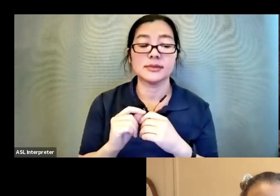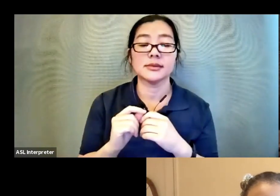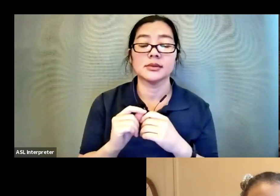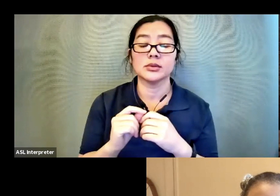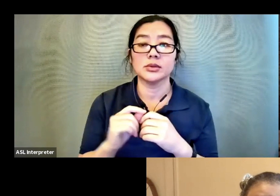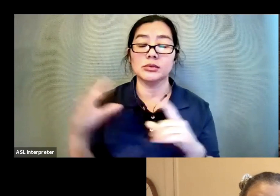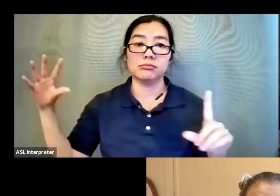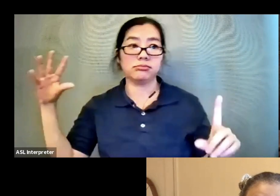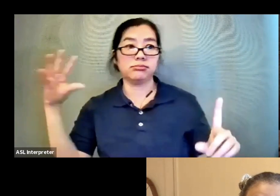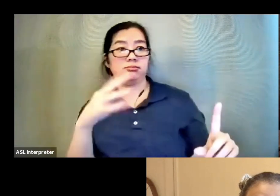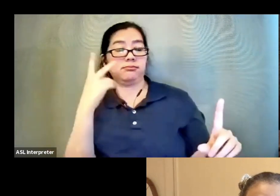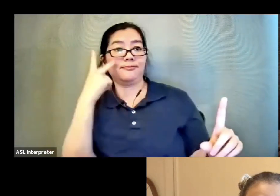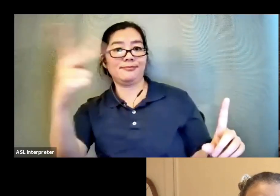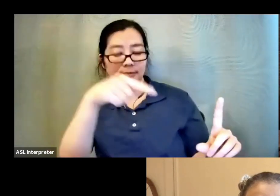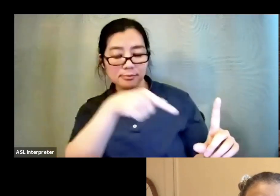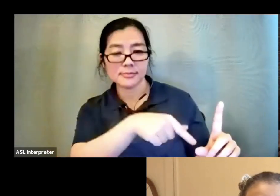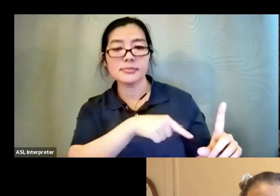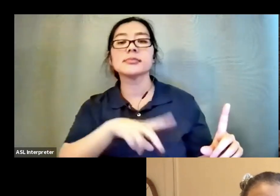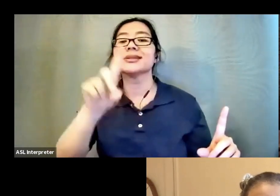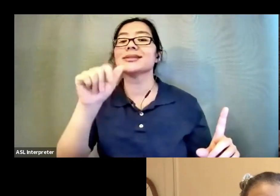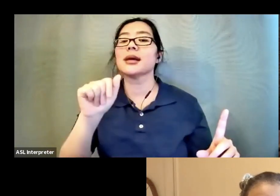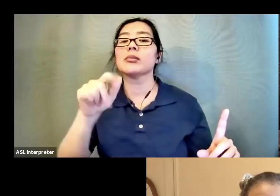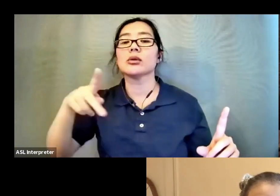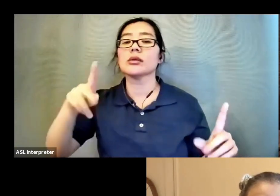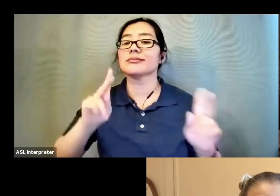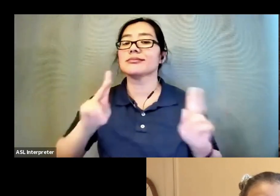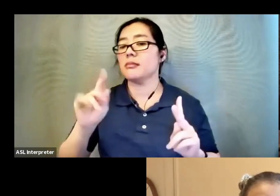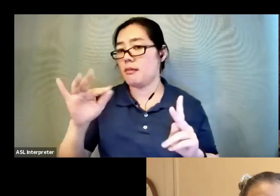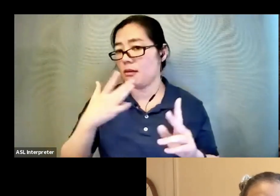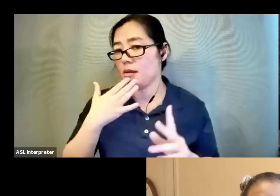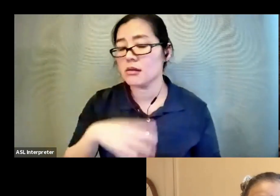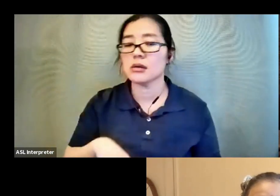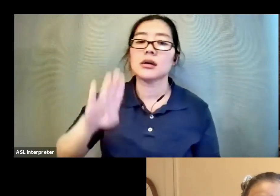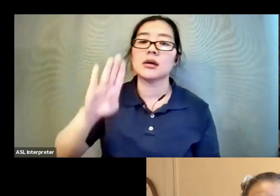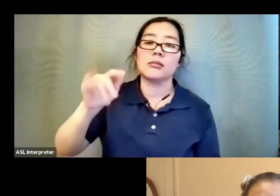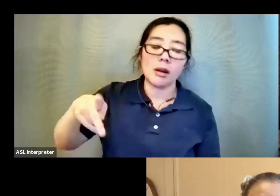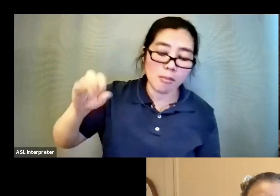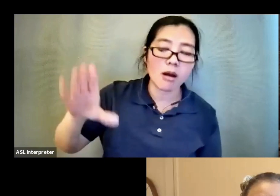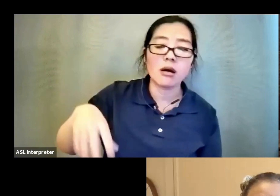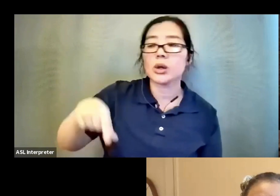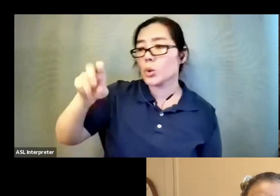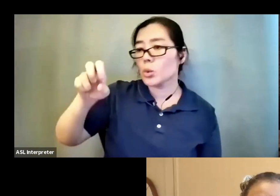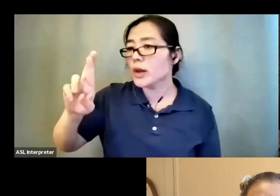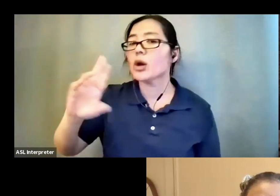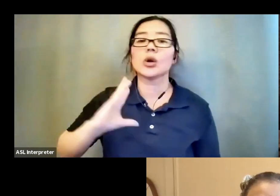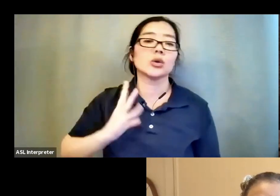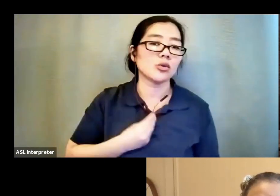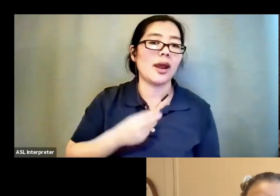visualize disabled folks of color, BIPOC, queer, trans folks,